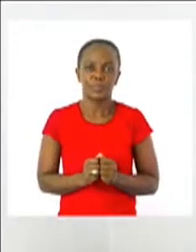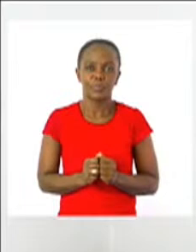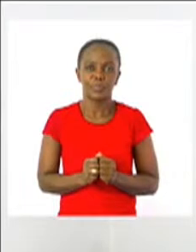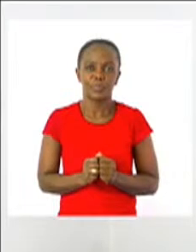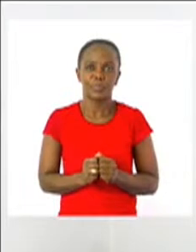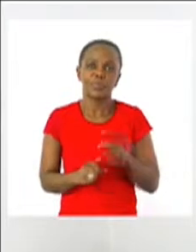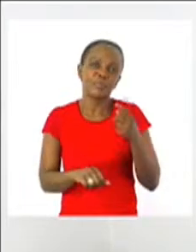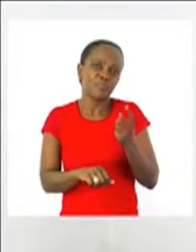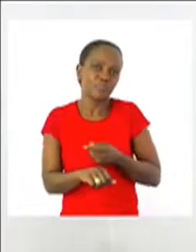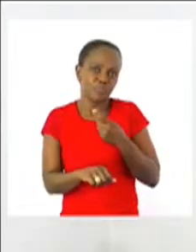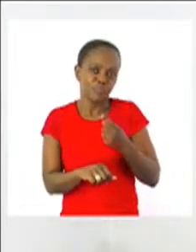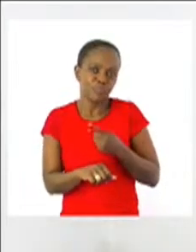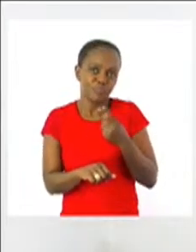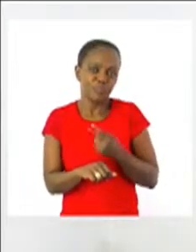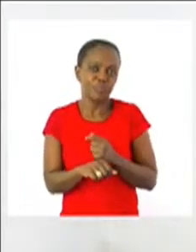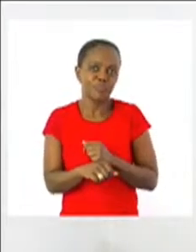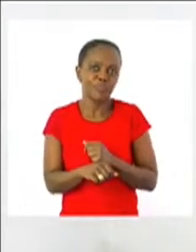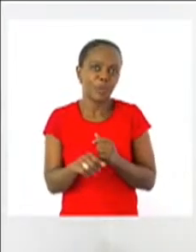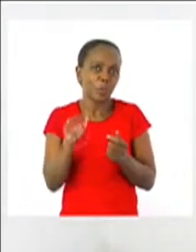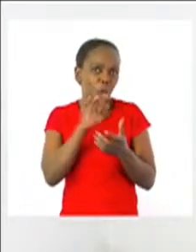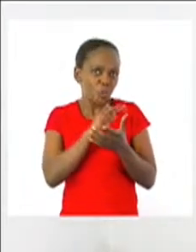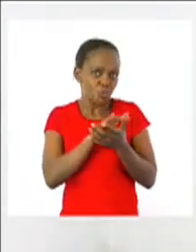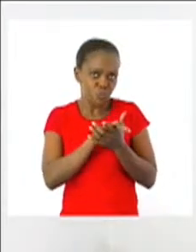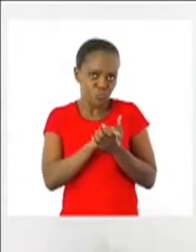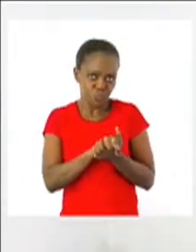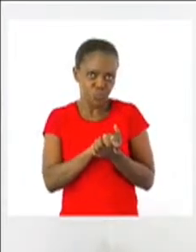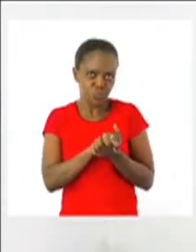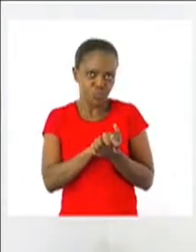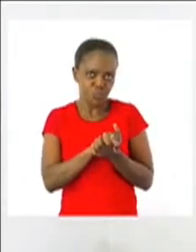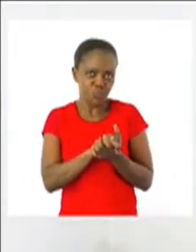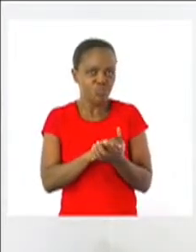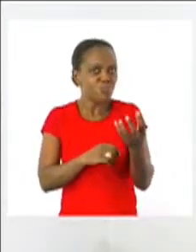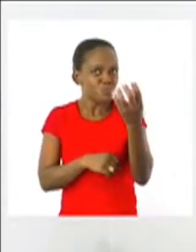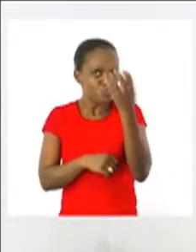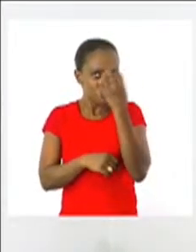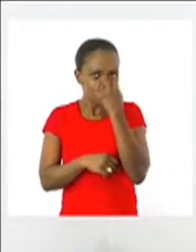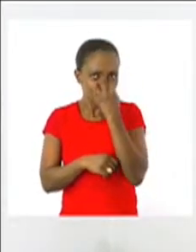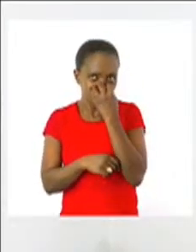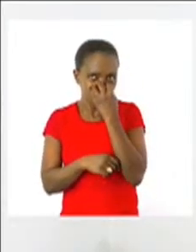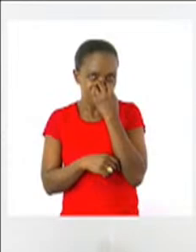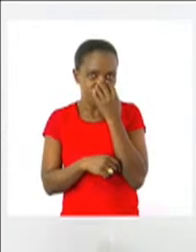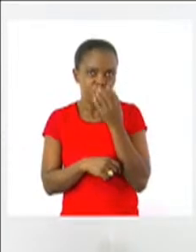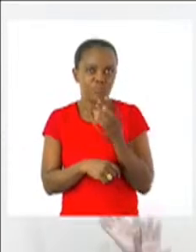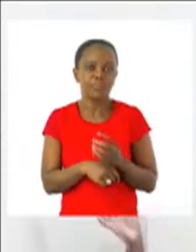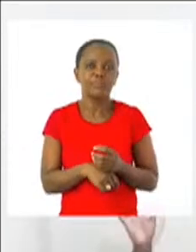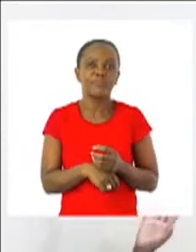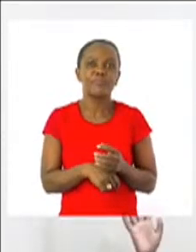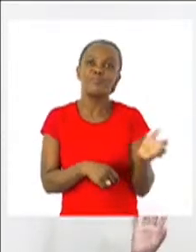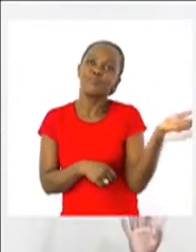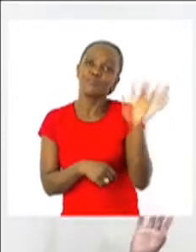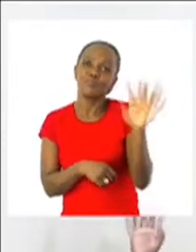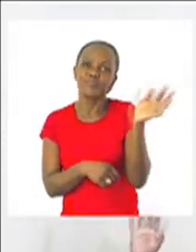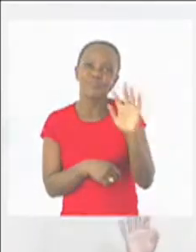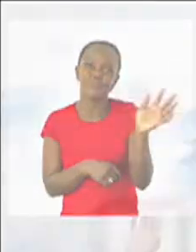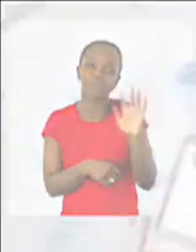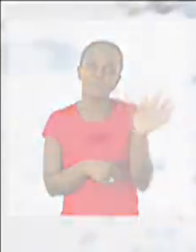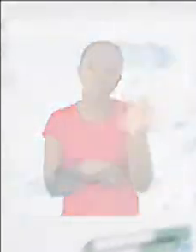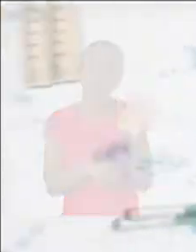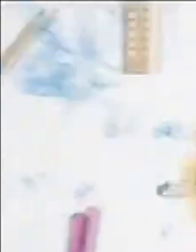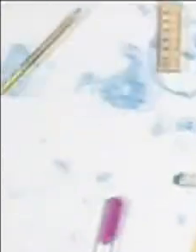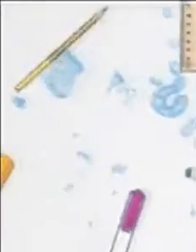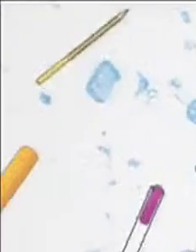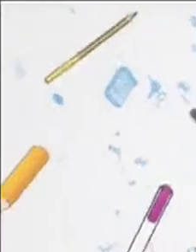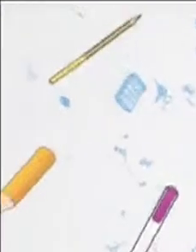As usual, before we go, our friend Zoshi is here to say goodbye.